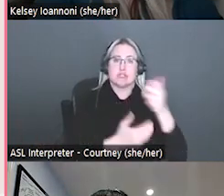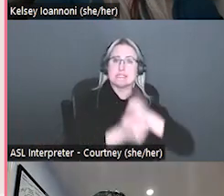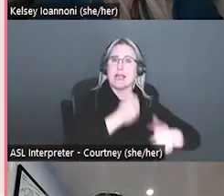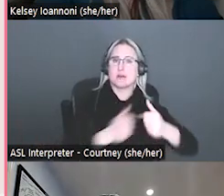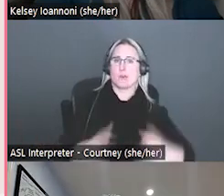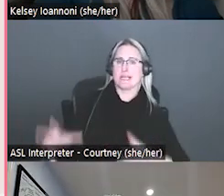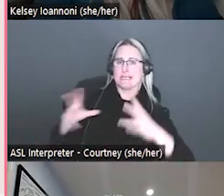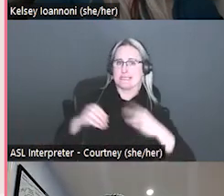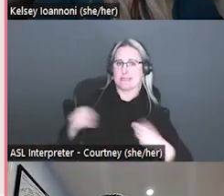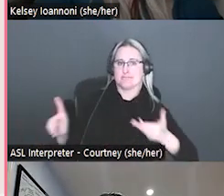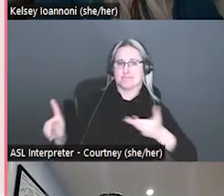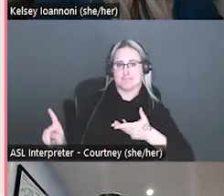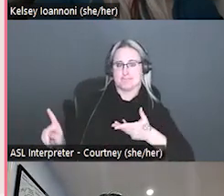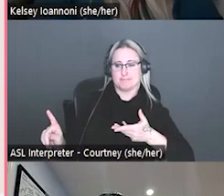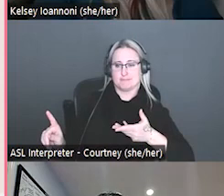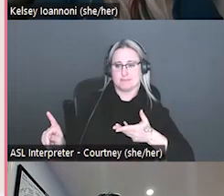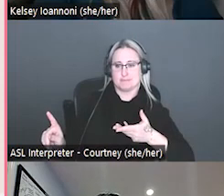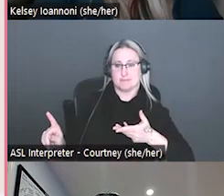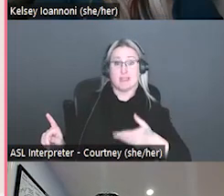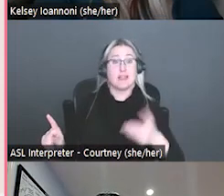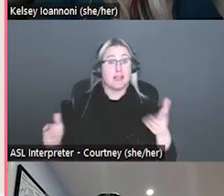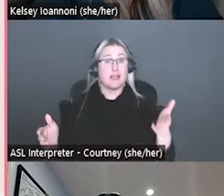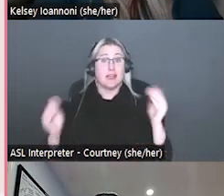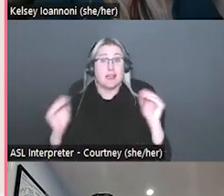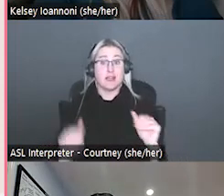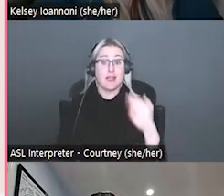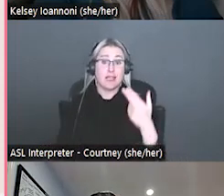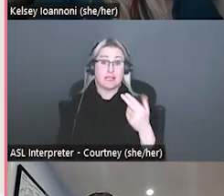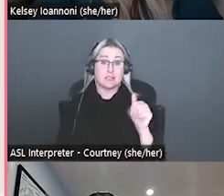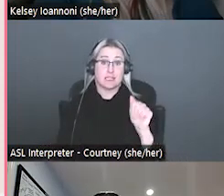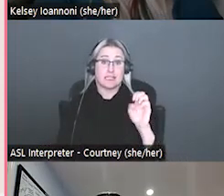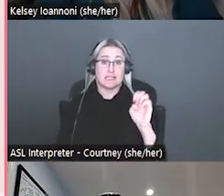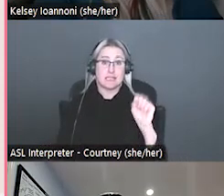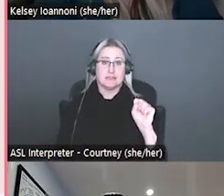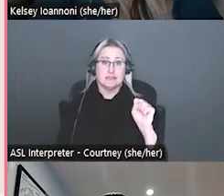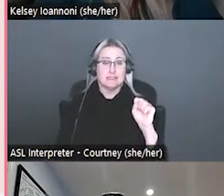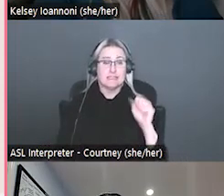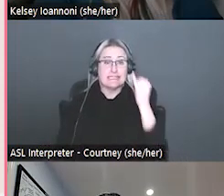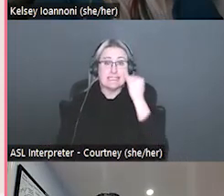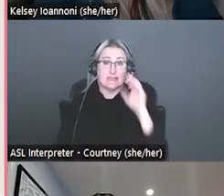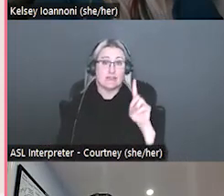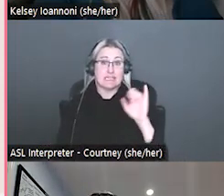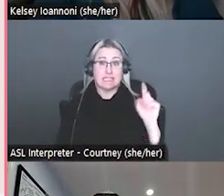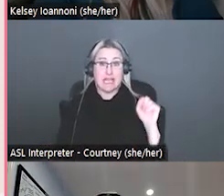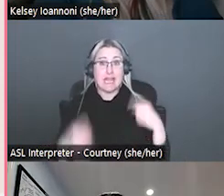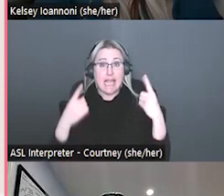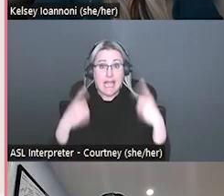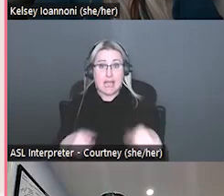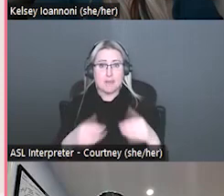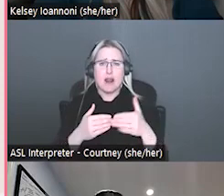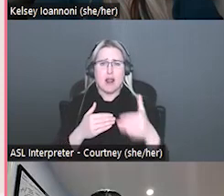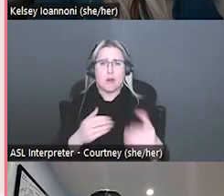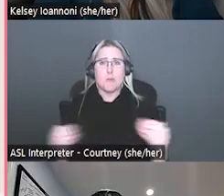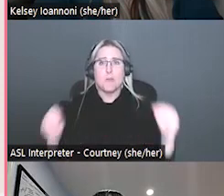accepted, Health at Every Size shares that dieting often ultimately leads to further weight gain, for instance.